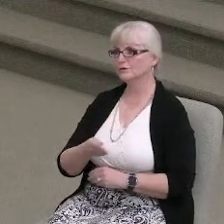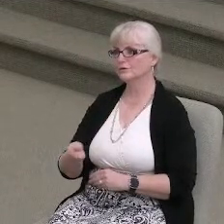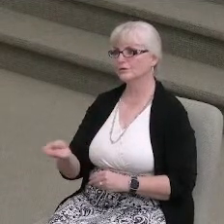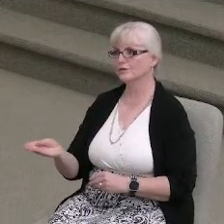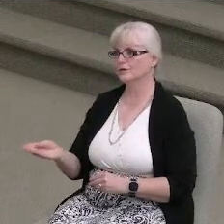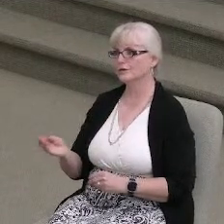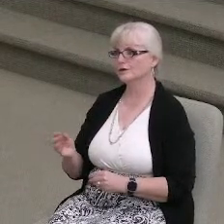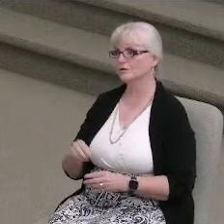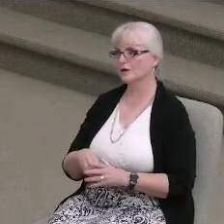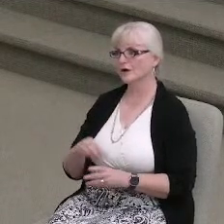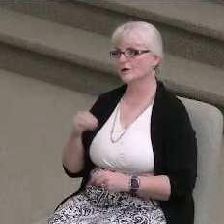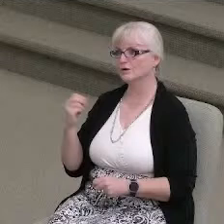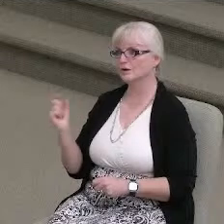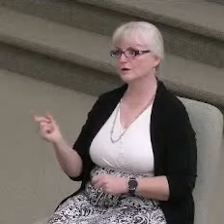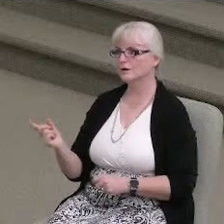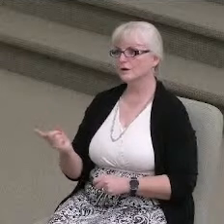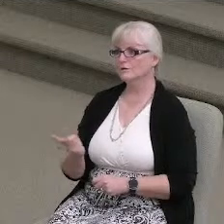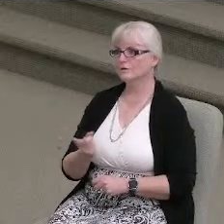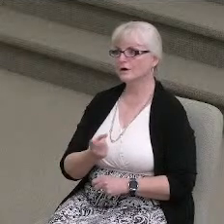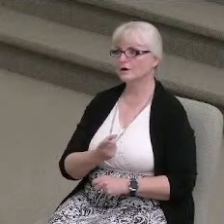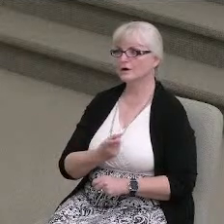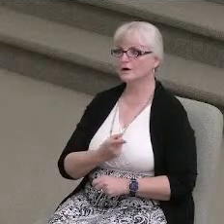beautiful things out of